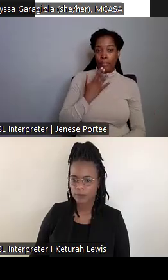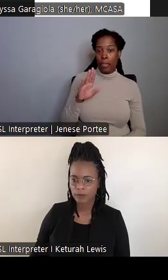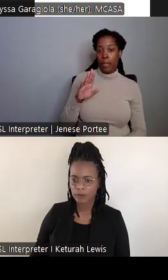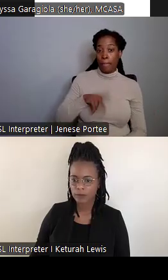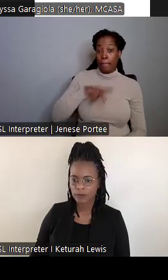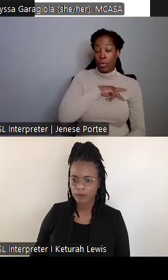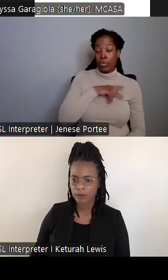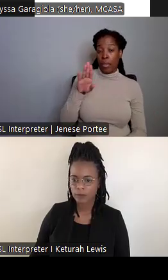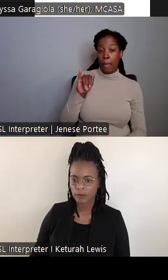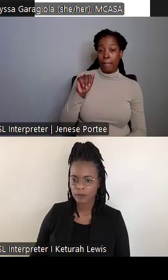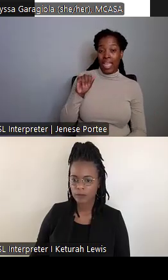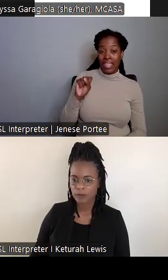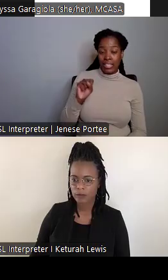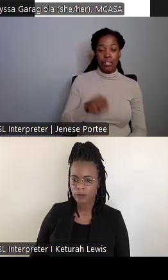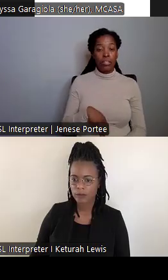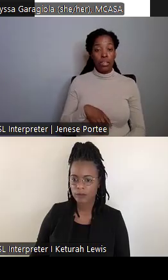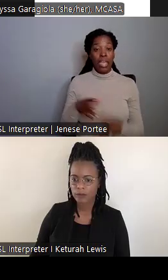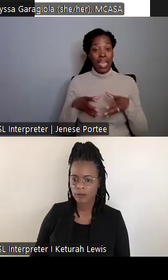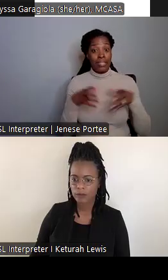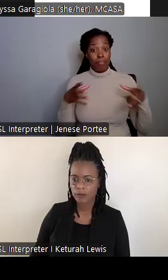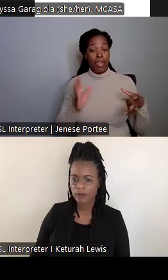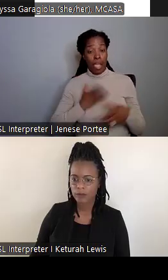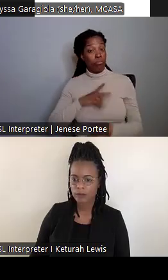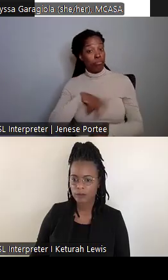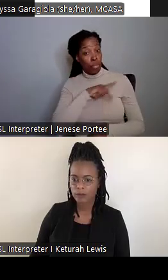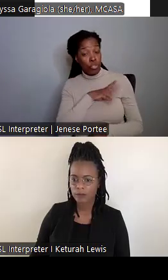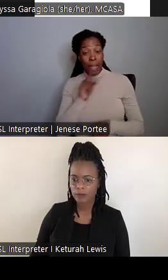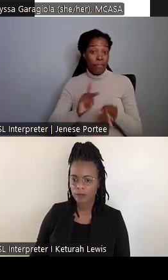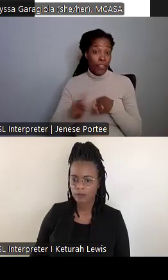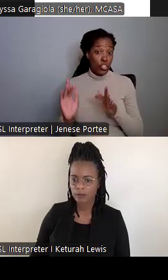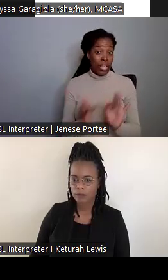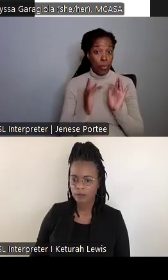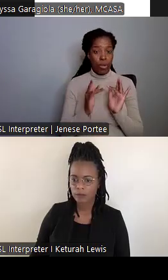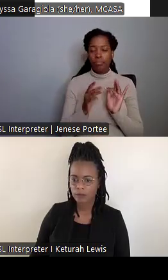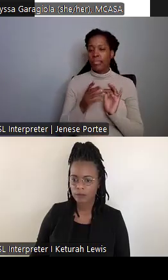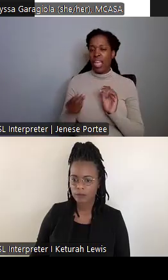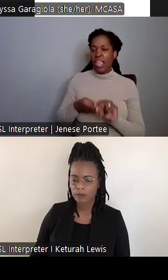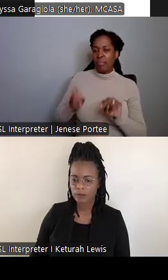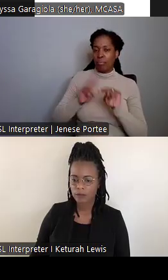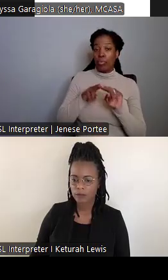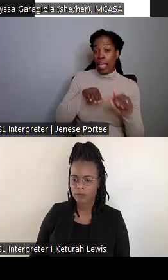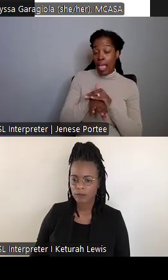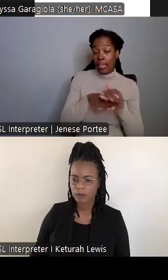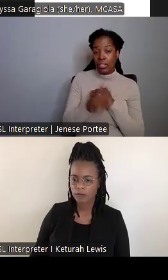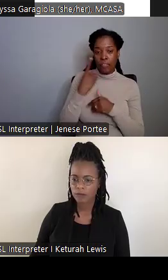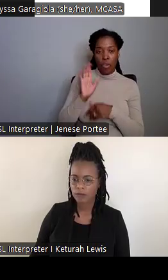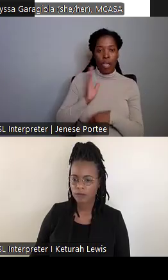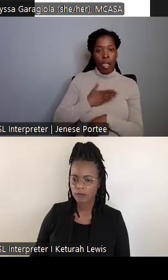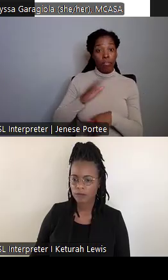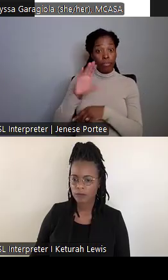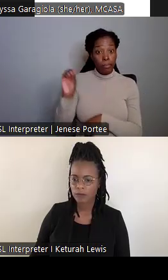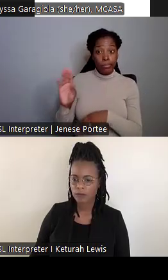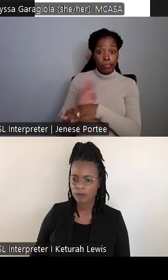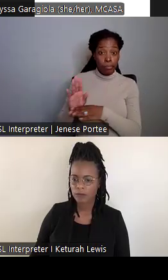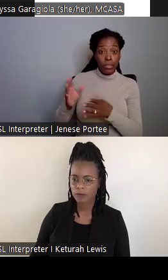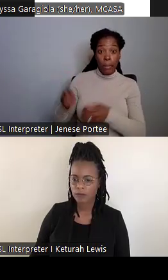and professional networks, and improving access to our institutions for oppressed people and enhance